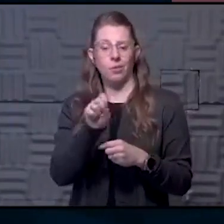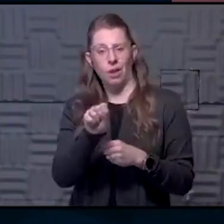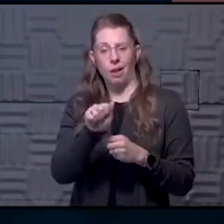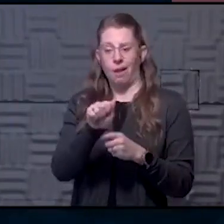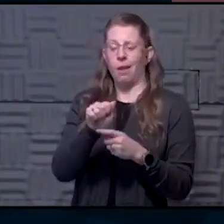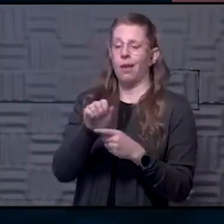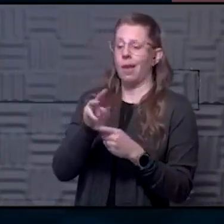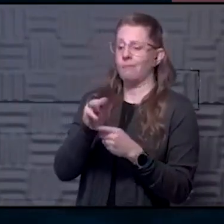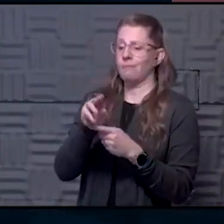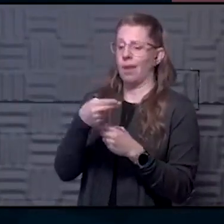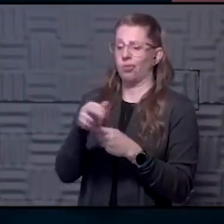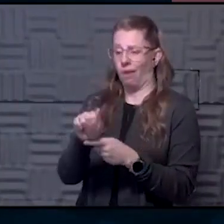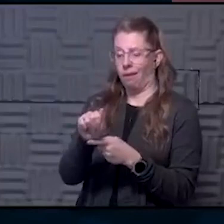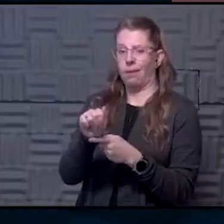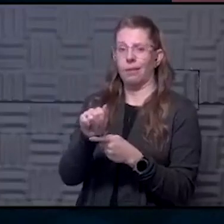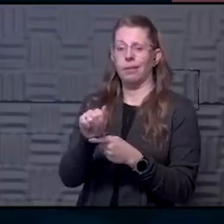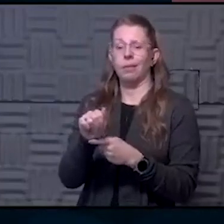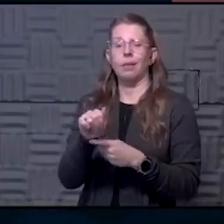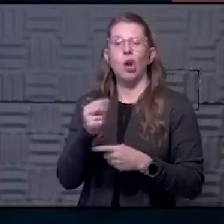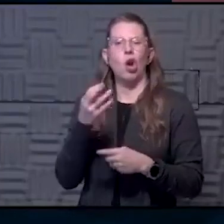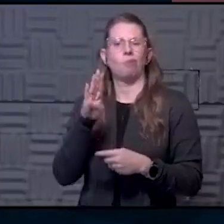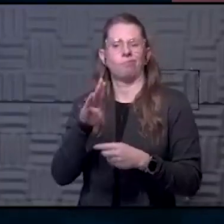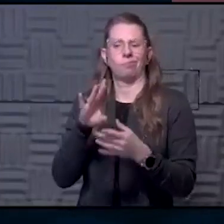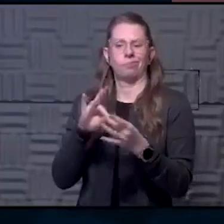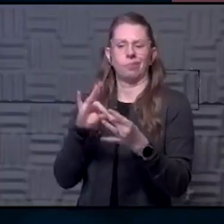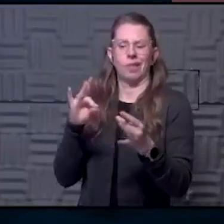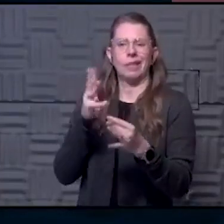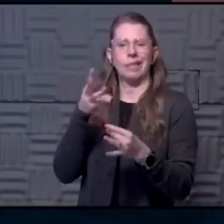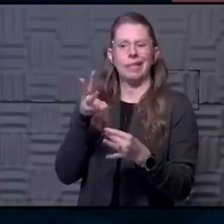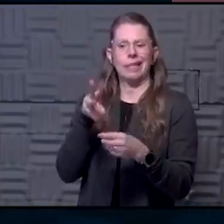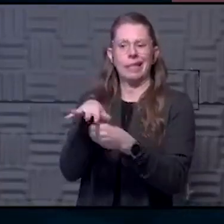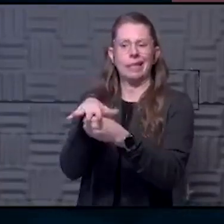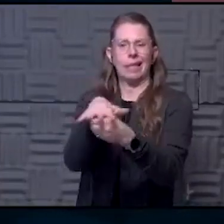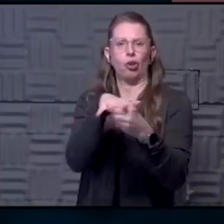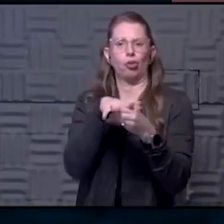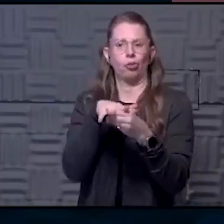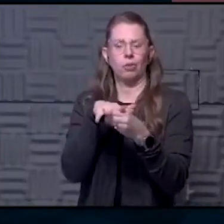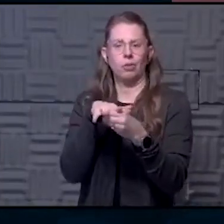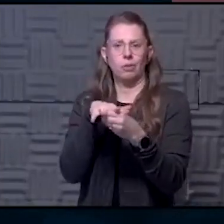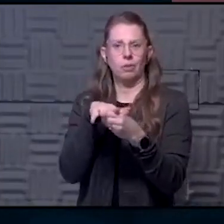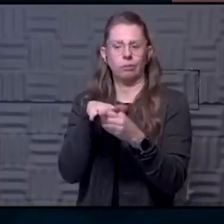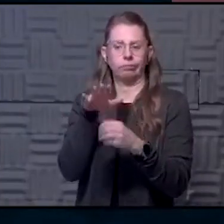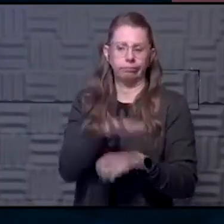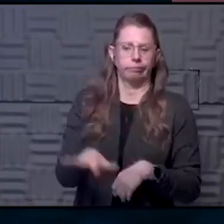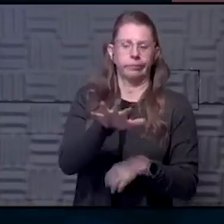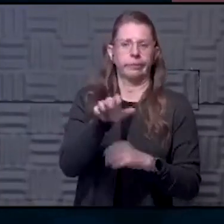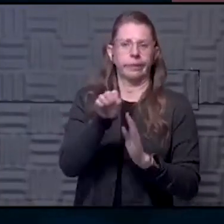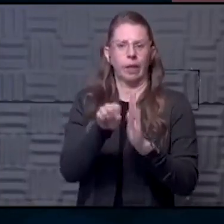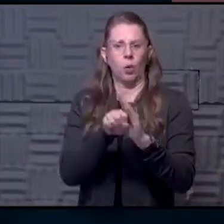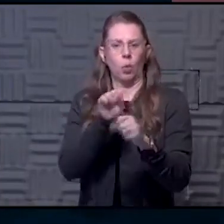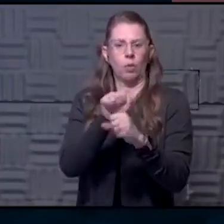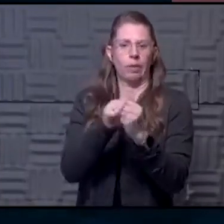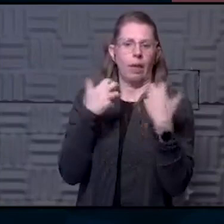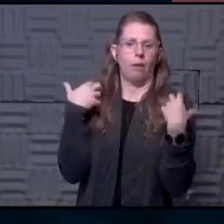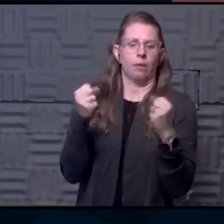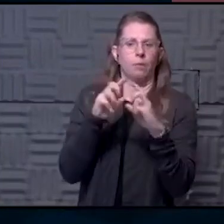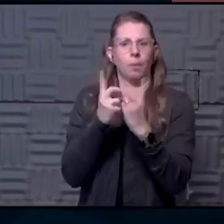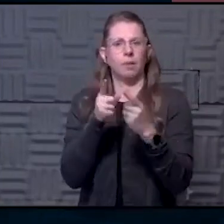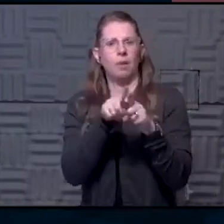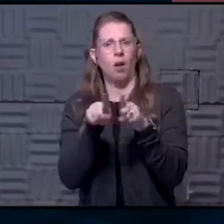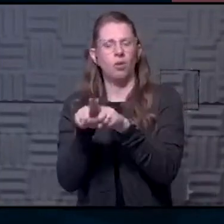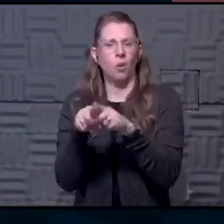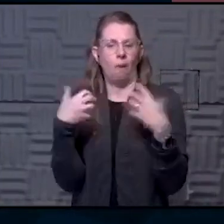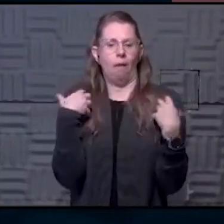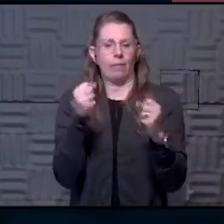Kuhn of MHA was talking a little bit about there are 16 centers across the state where they were working with health departments, but also really a lot of